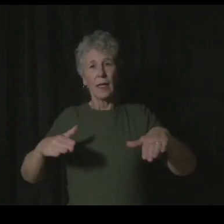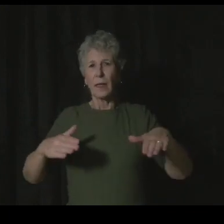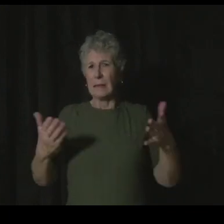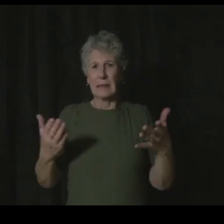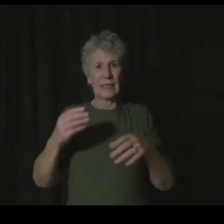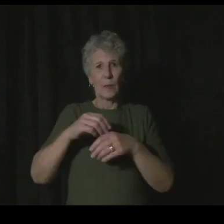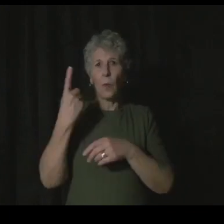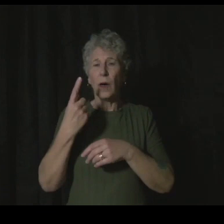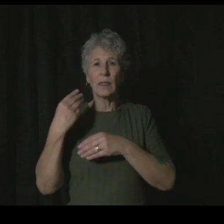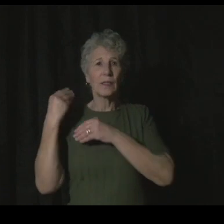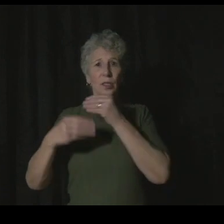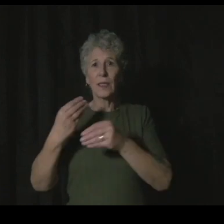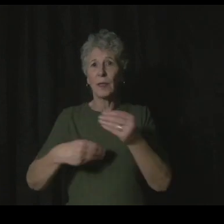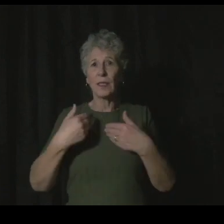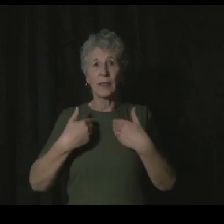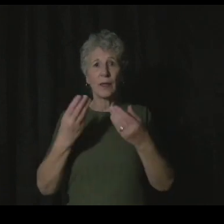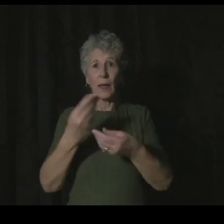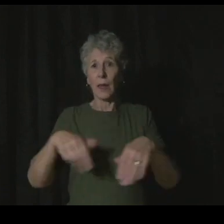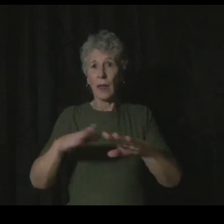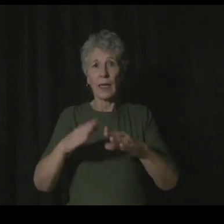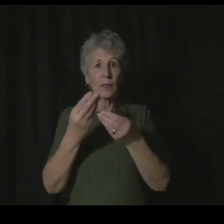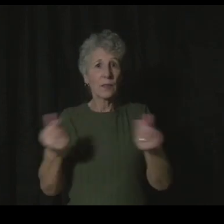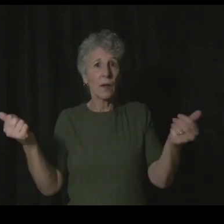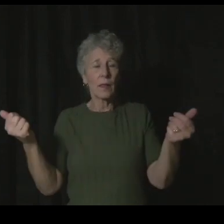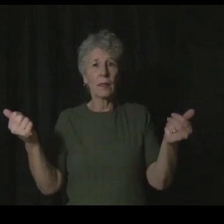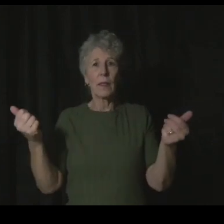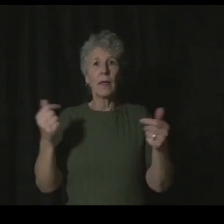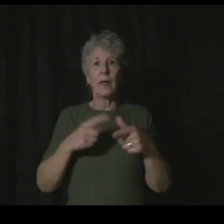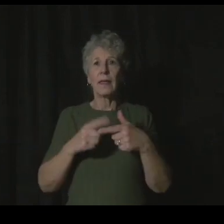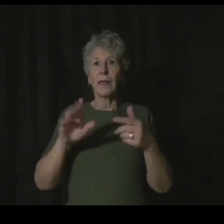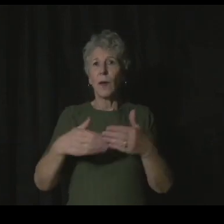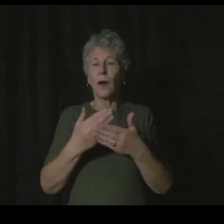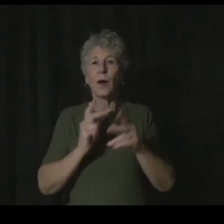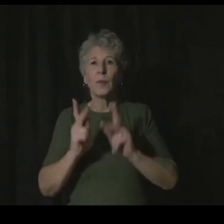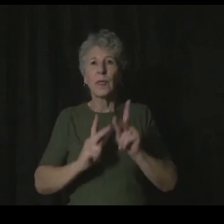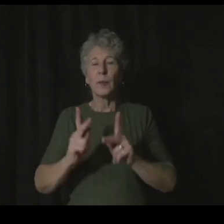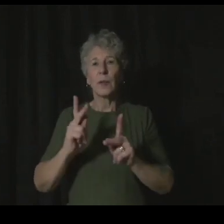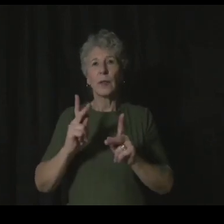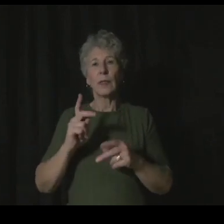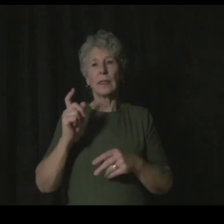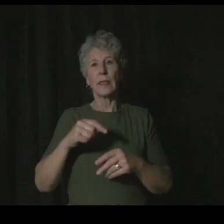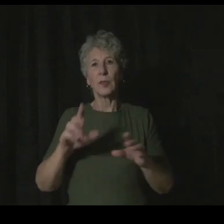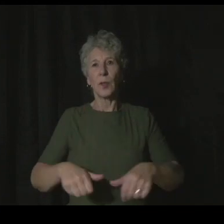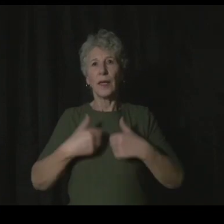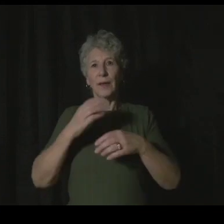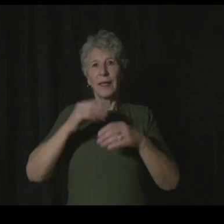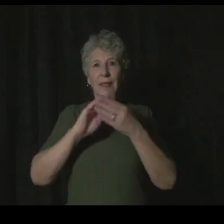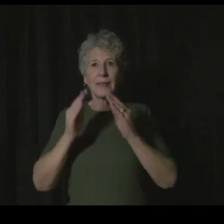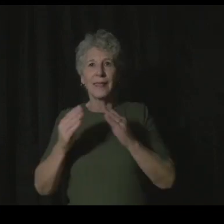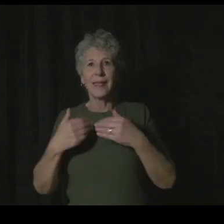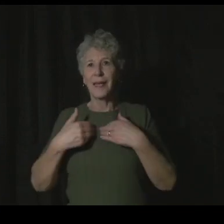a generation, you have no more land, right? And then everybody has to live in the city and has no joy in life whatsoever.